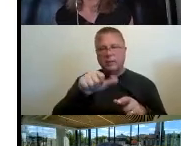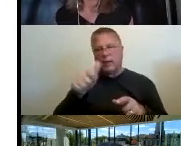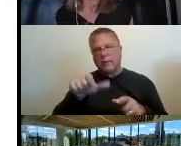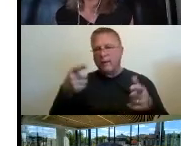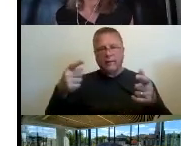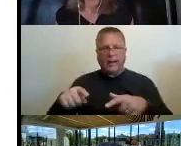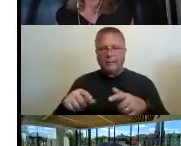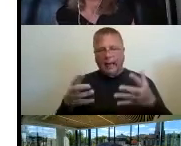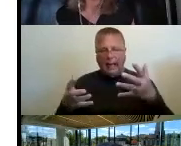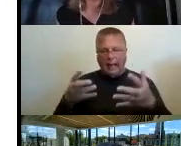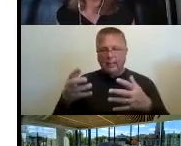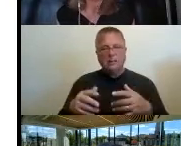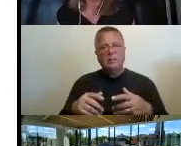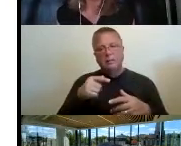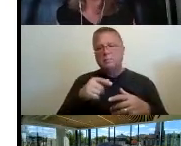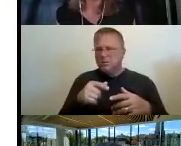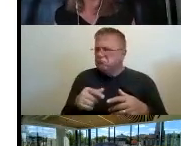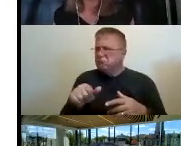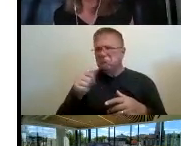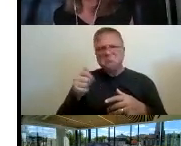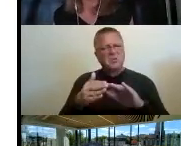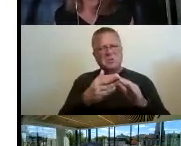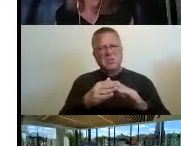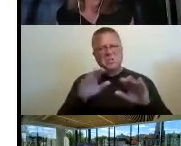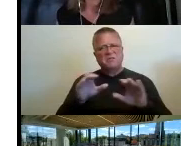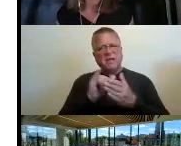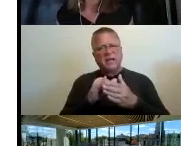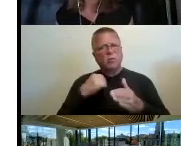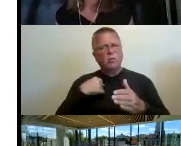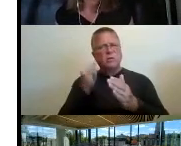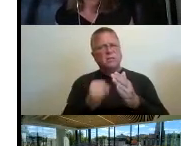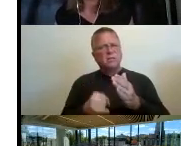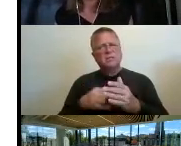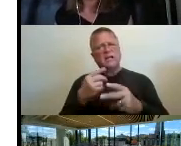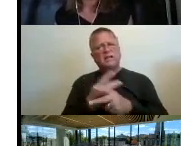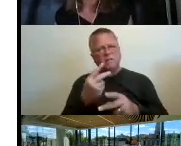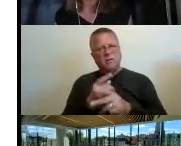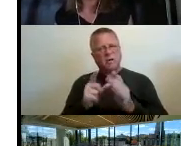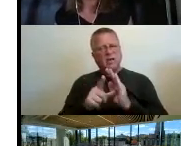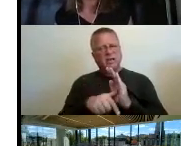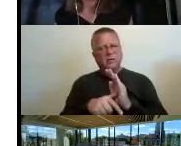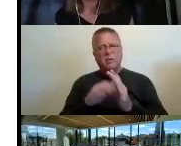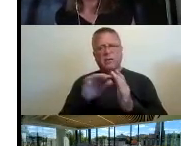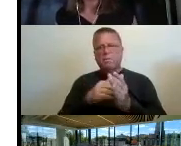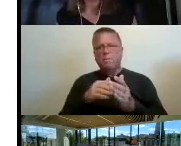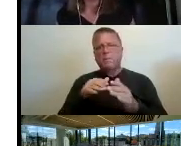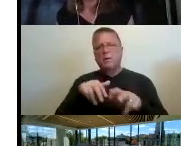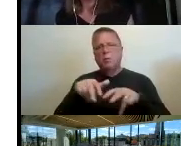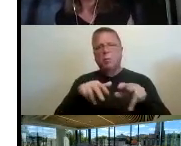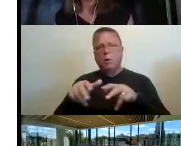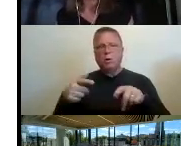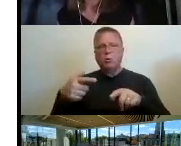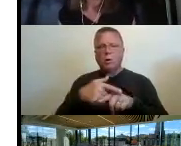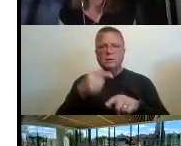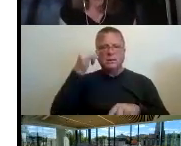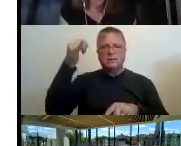But again, this has been done in other places. We'll have to just design it and figure that out. Mid-block crossing conflict. So when you're coming to pull